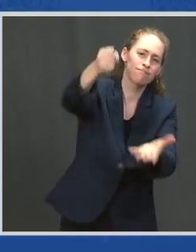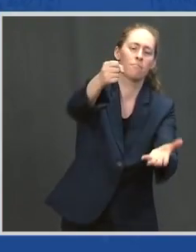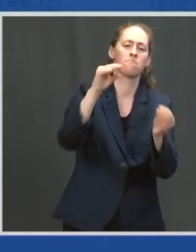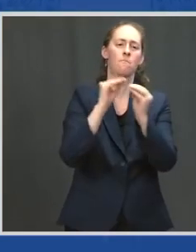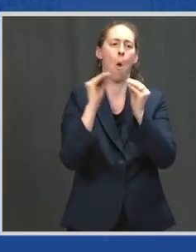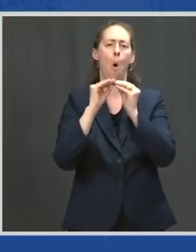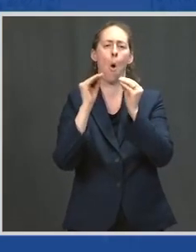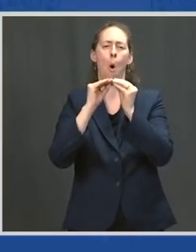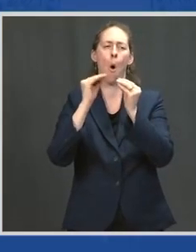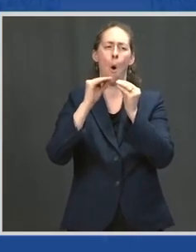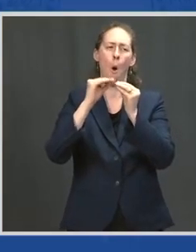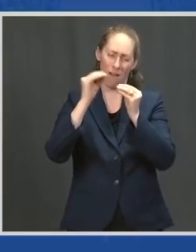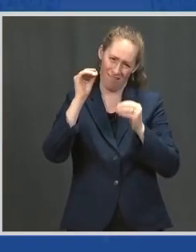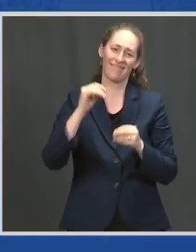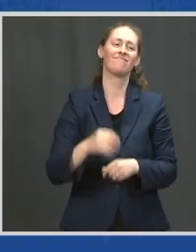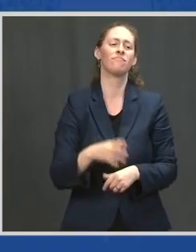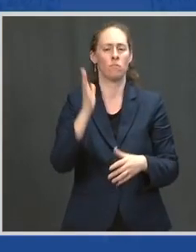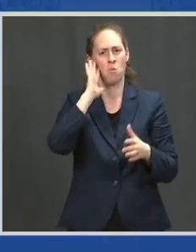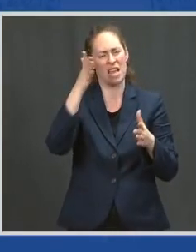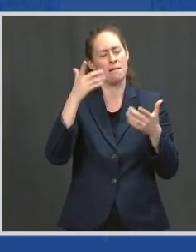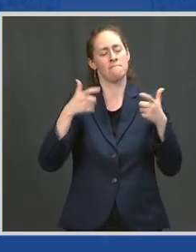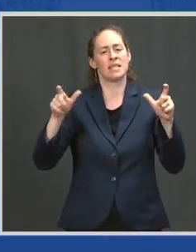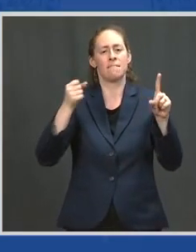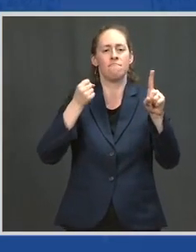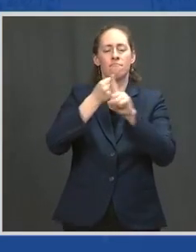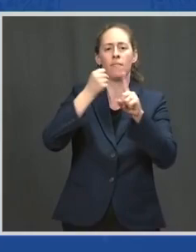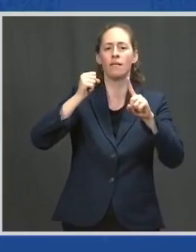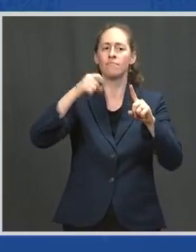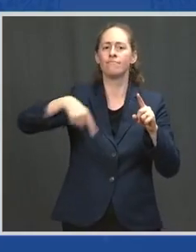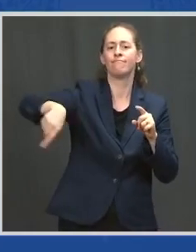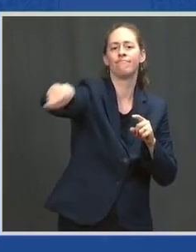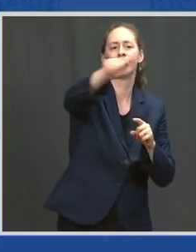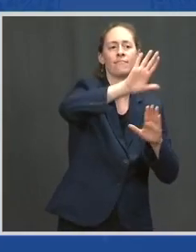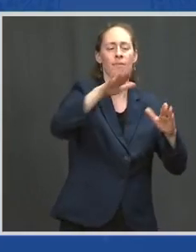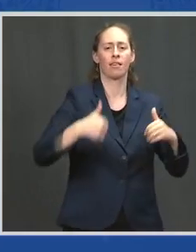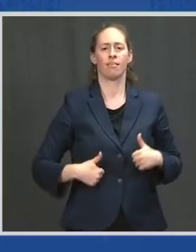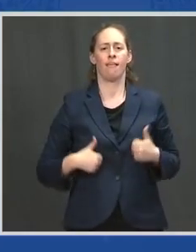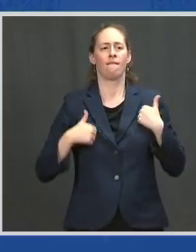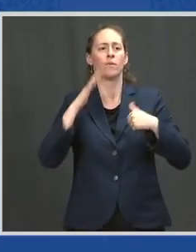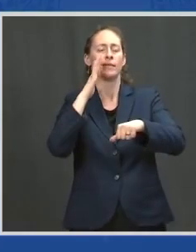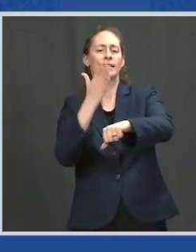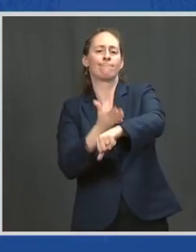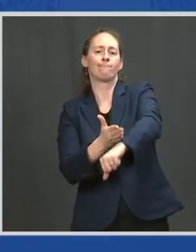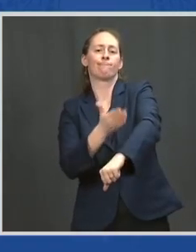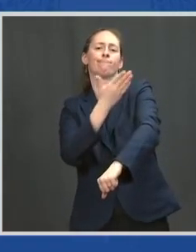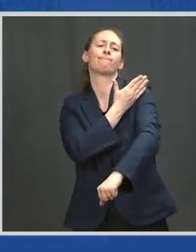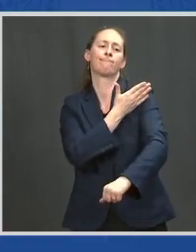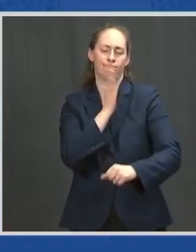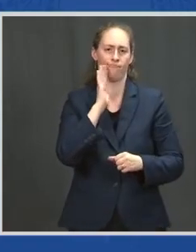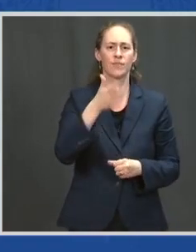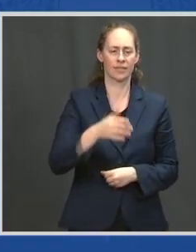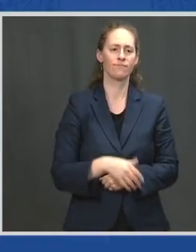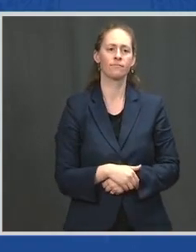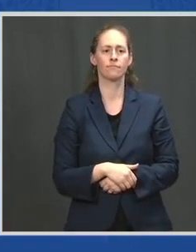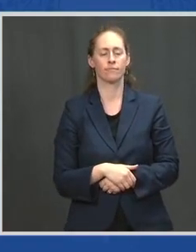It'll make a gigantic difference. By the way, I have to admit, if I didn't have these positions, I'd be sleeping in the Lincoln bedroom